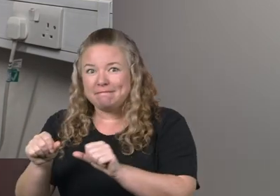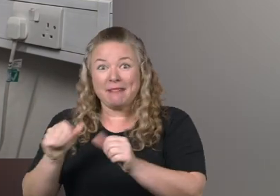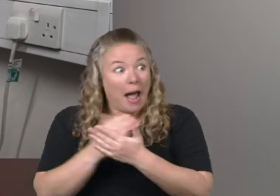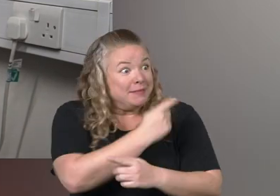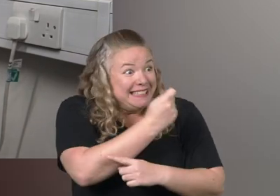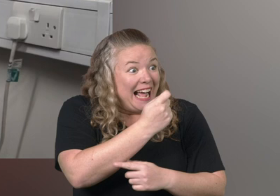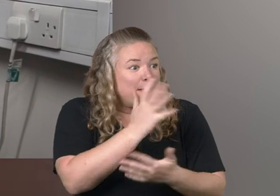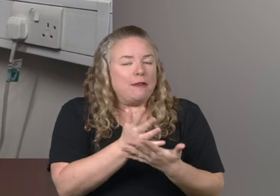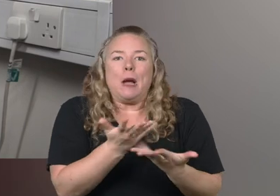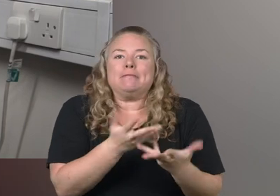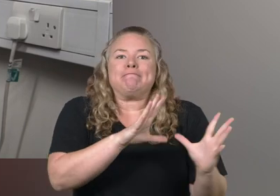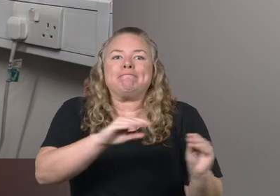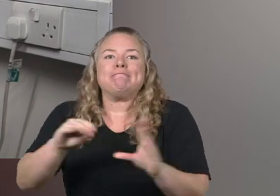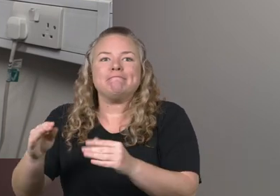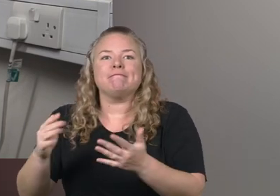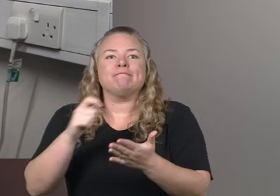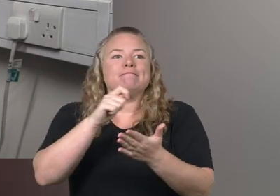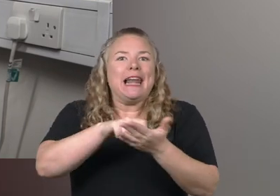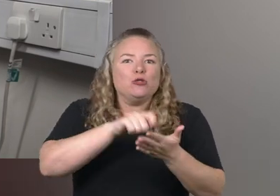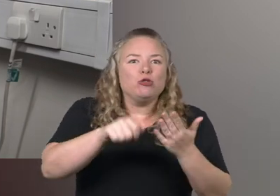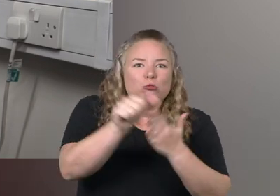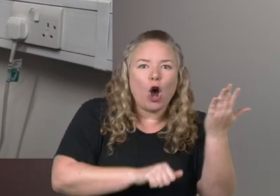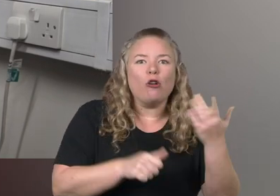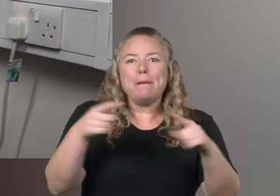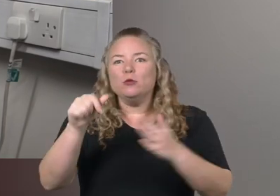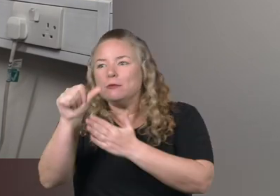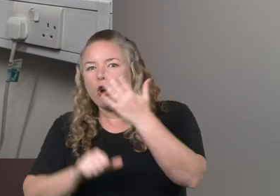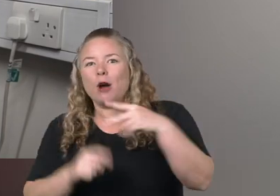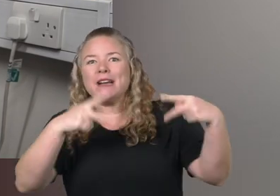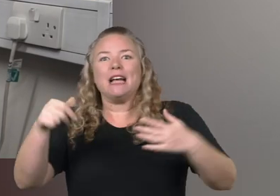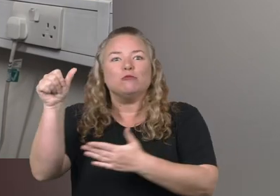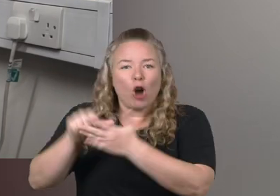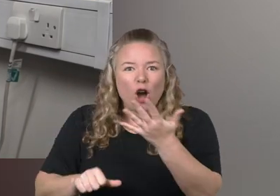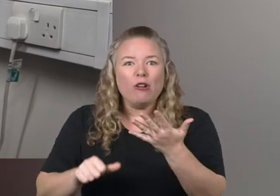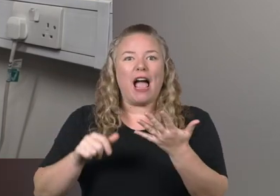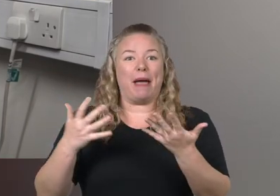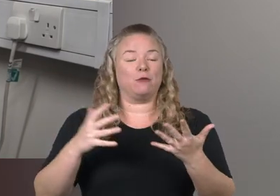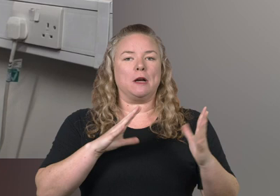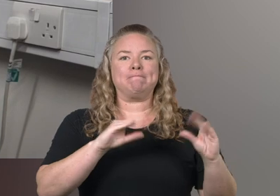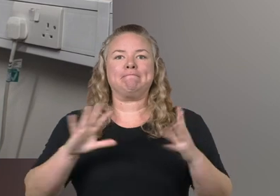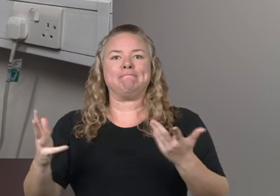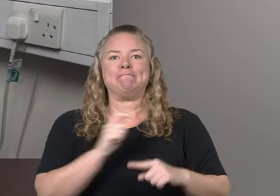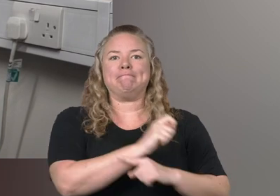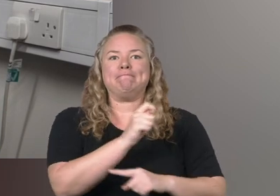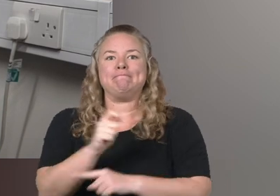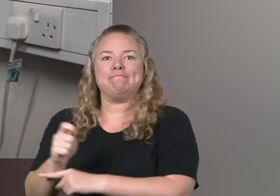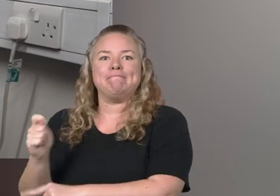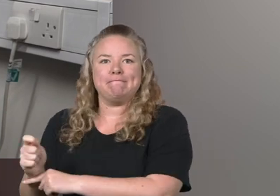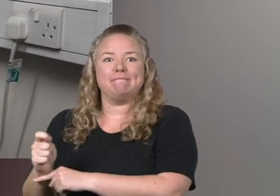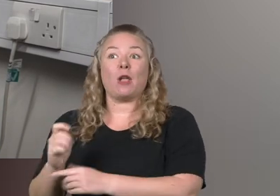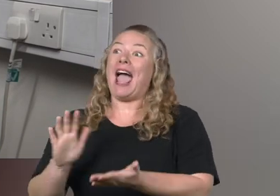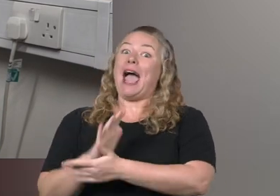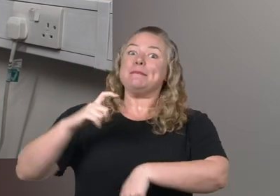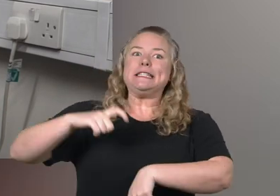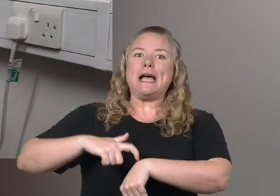curtail some of our programmes, which were going very well, like the literature programme, the music programme, the dance programme. We had to sort of stop most of that and